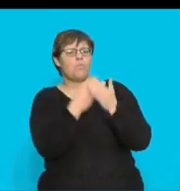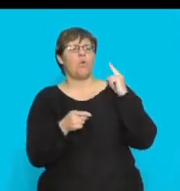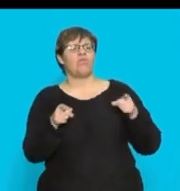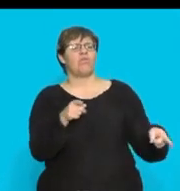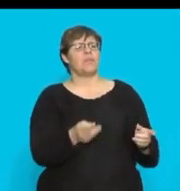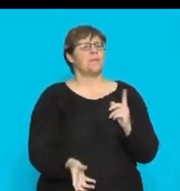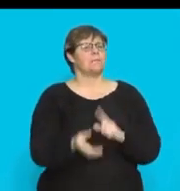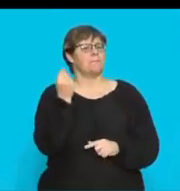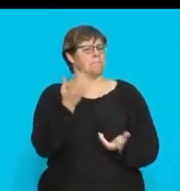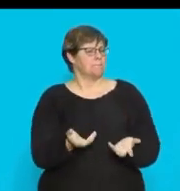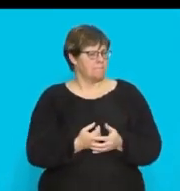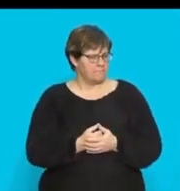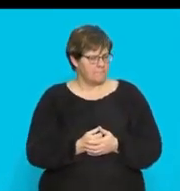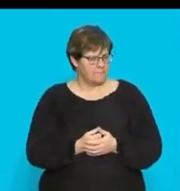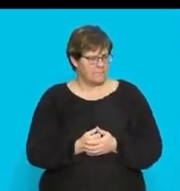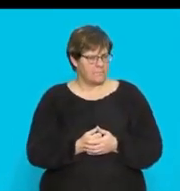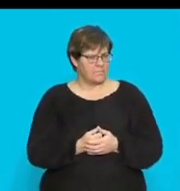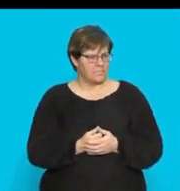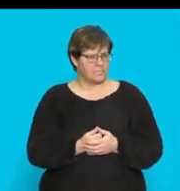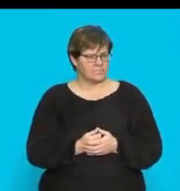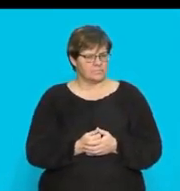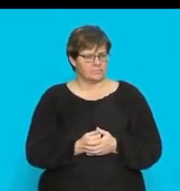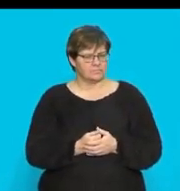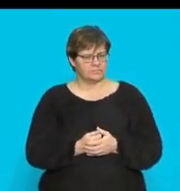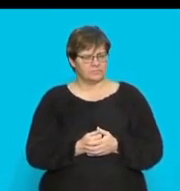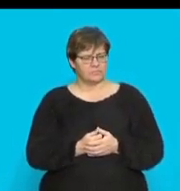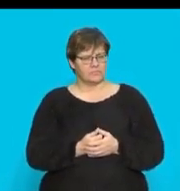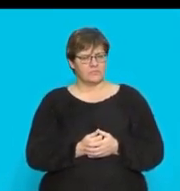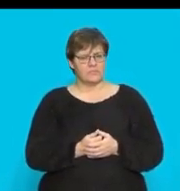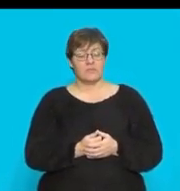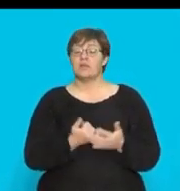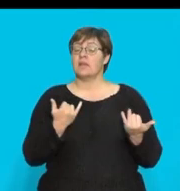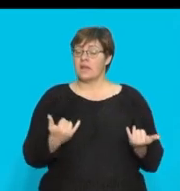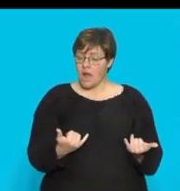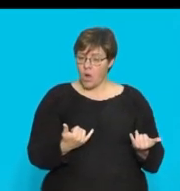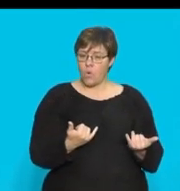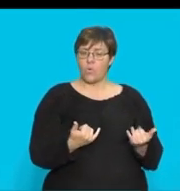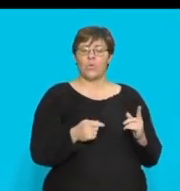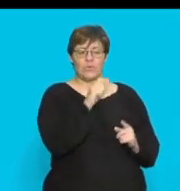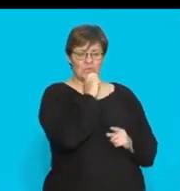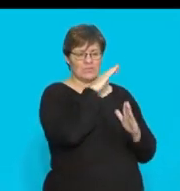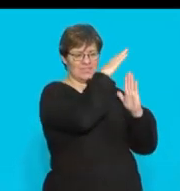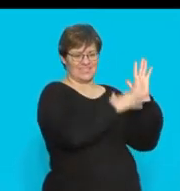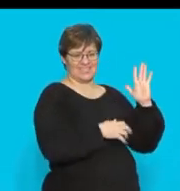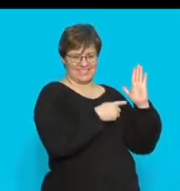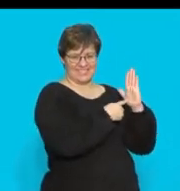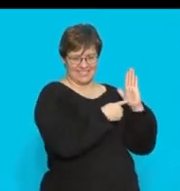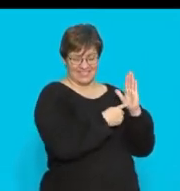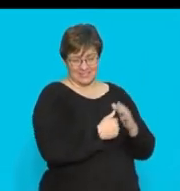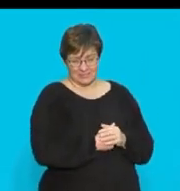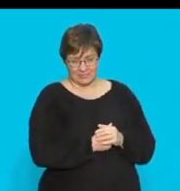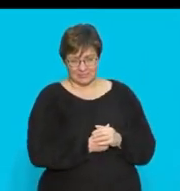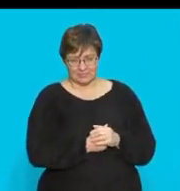able to come up with the answer that it was sexual or asexual. And you must use